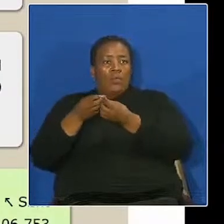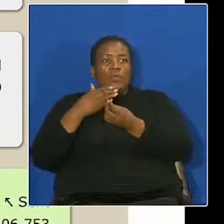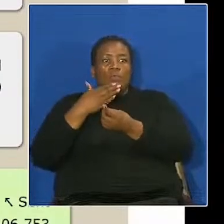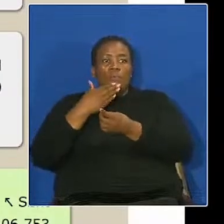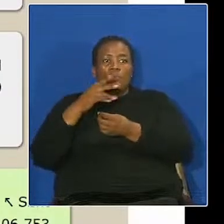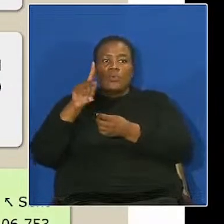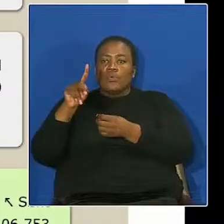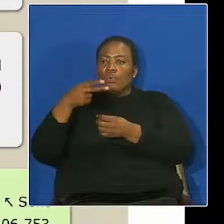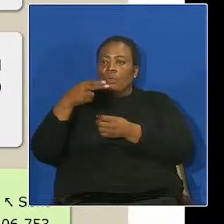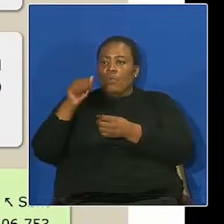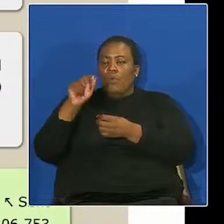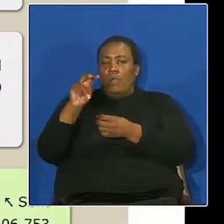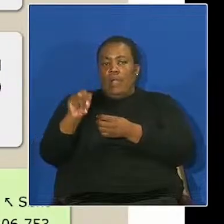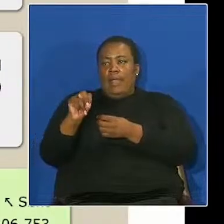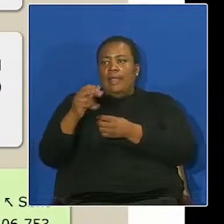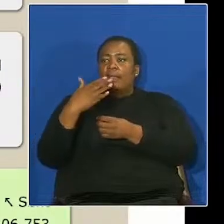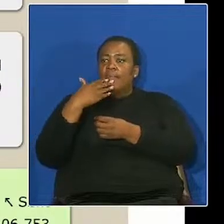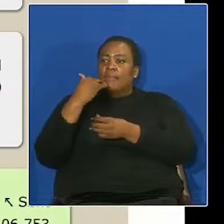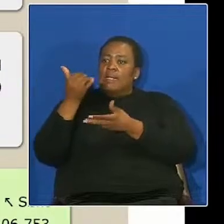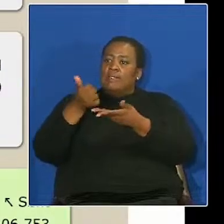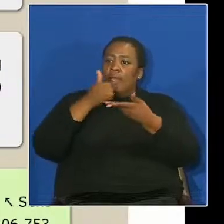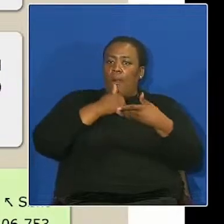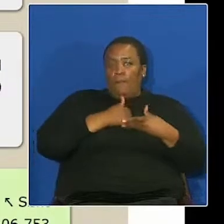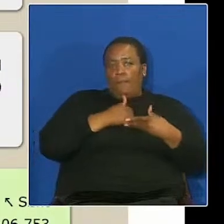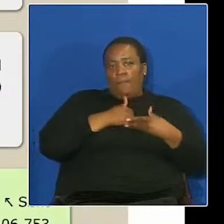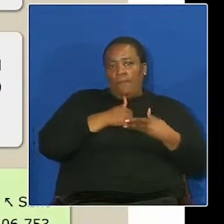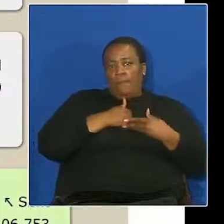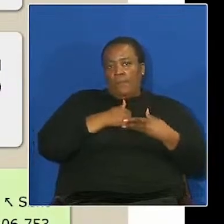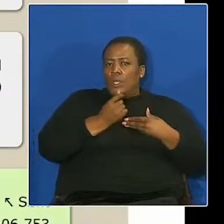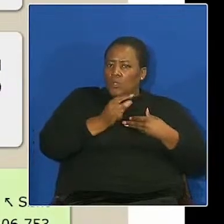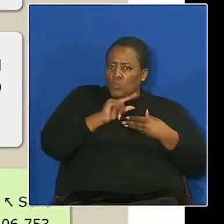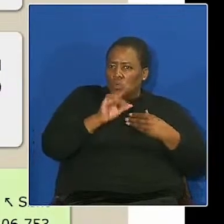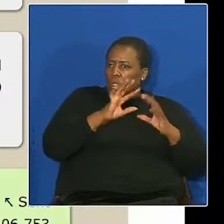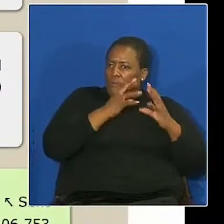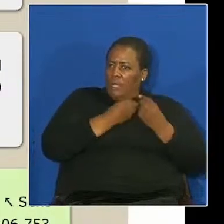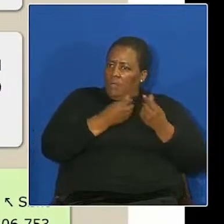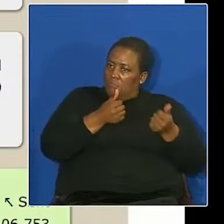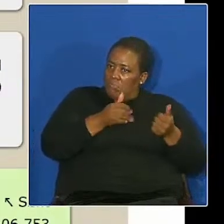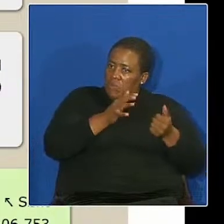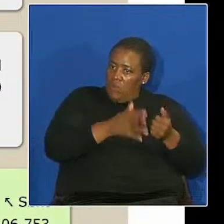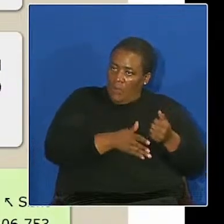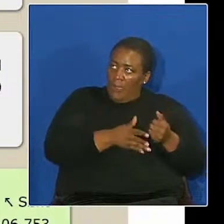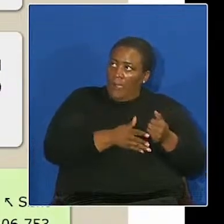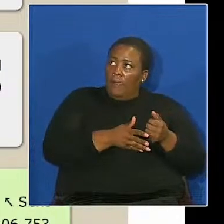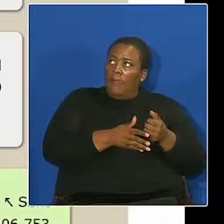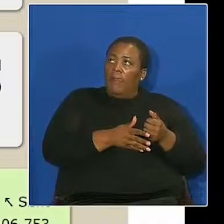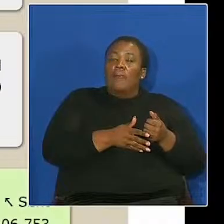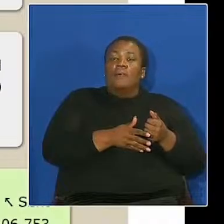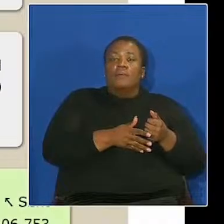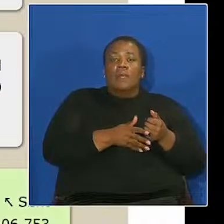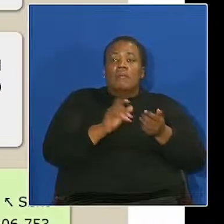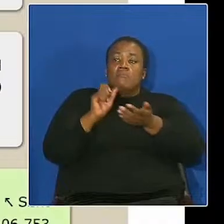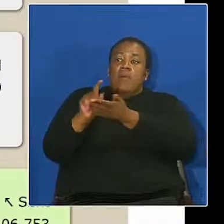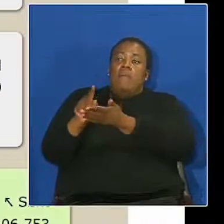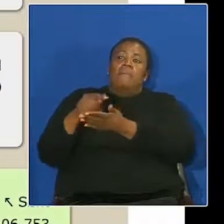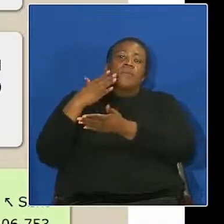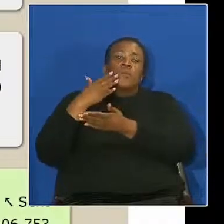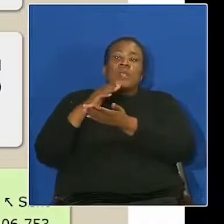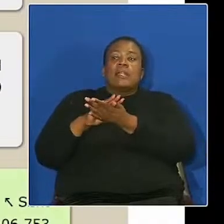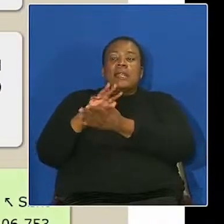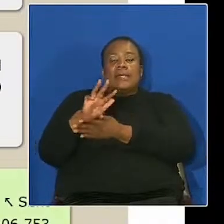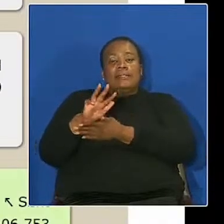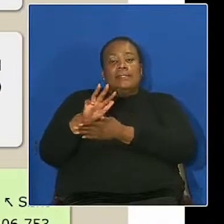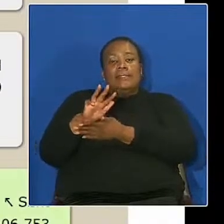the last stage to be stable." That's a long message sent then on the 19th